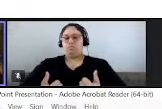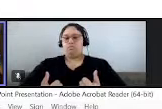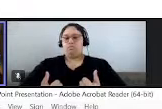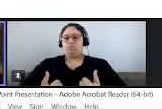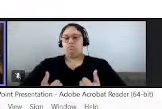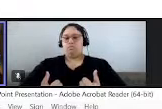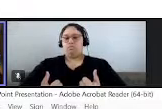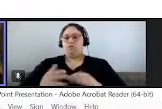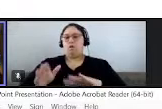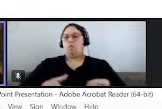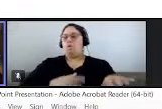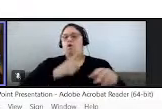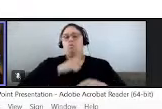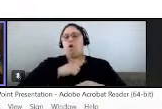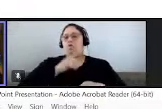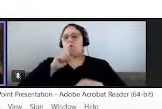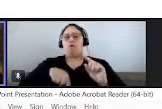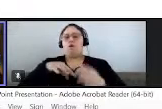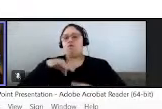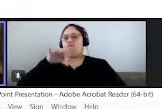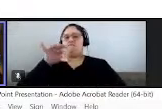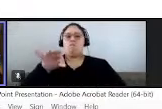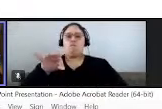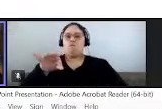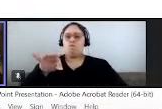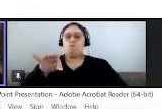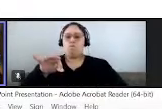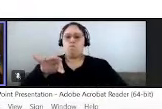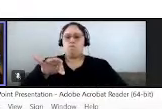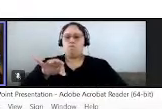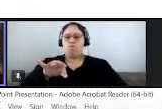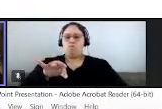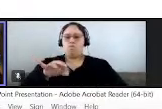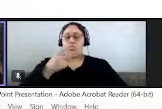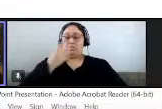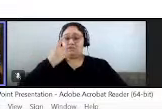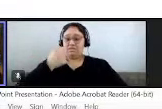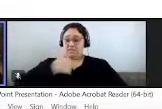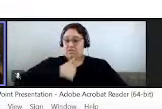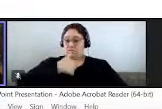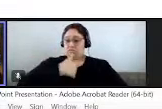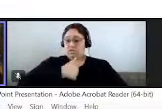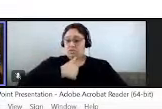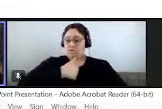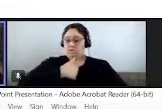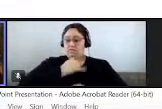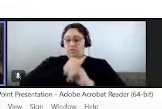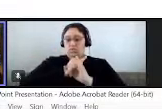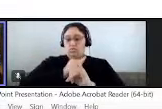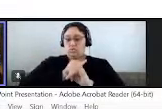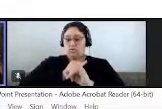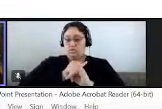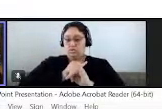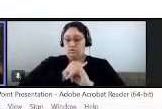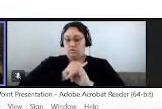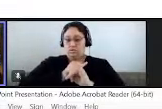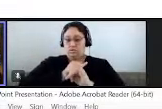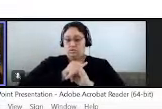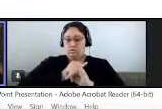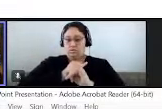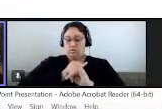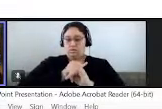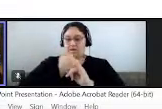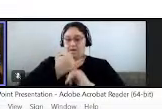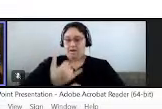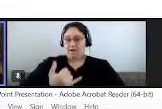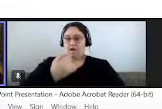taken away because they say they cannot afford. But do we see ourselves, the institution, having to